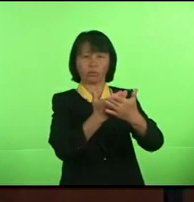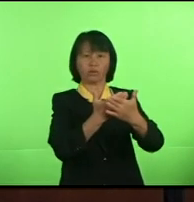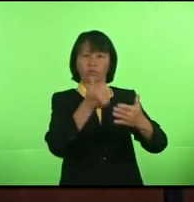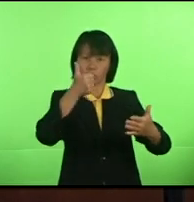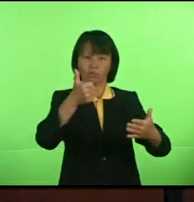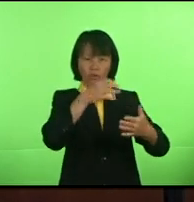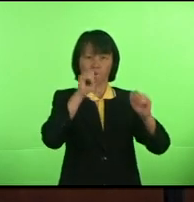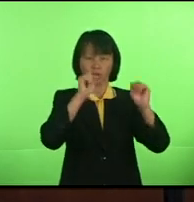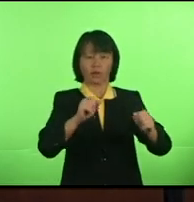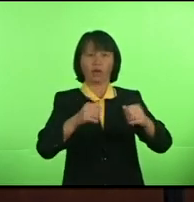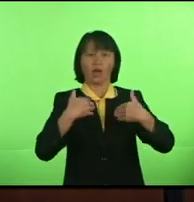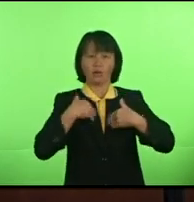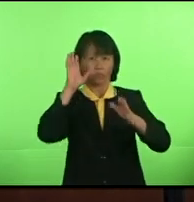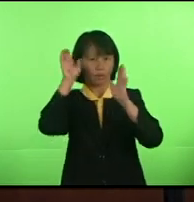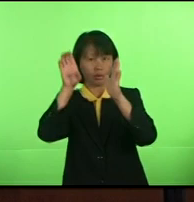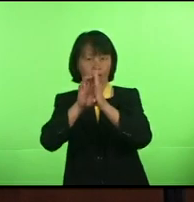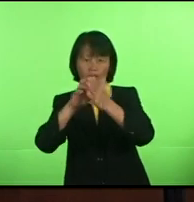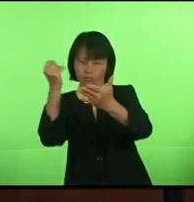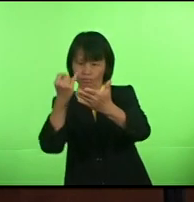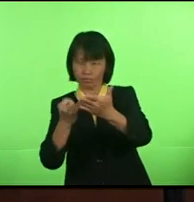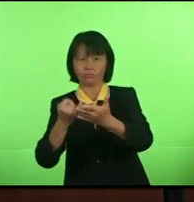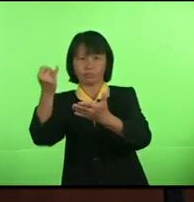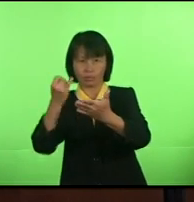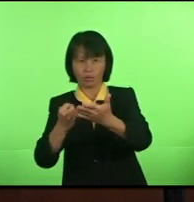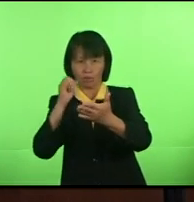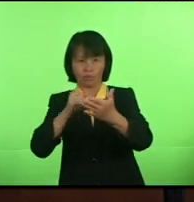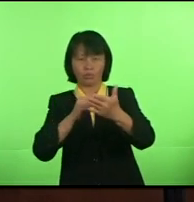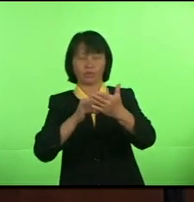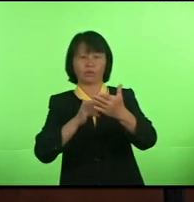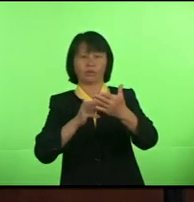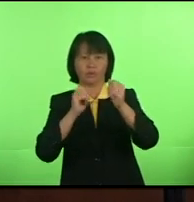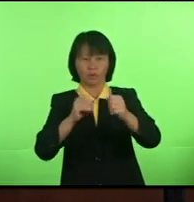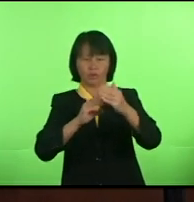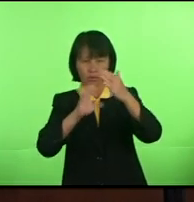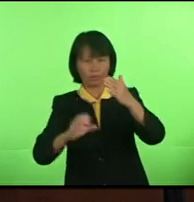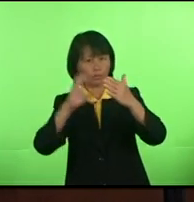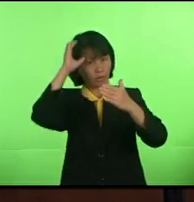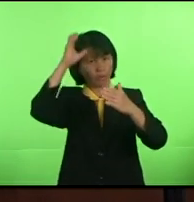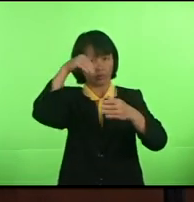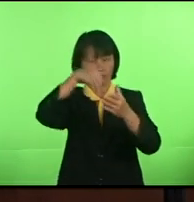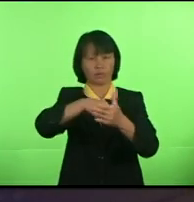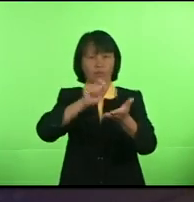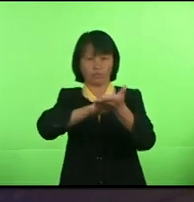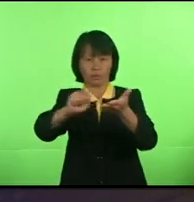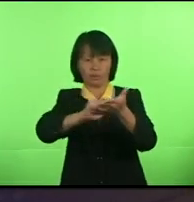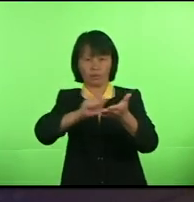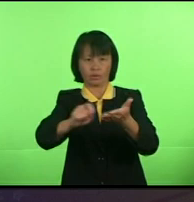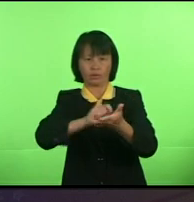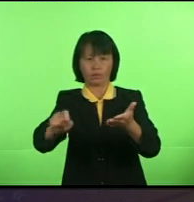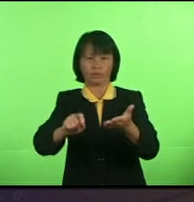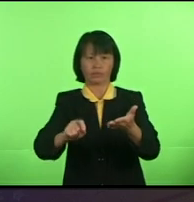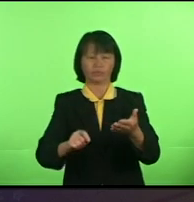represent drawings or illustrations that can be used to clarify complex concepts, yeah, in our writing. So